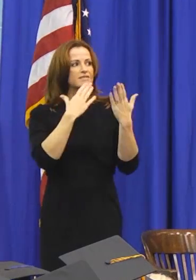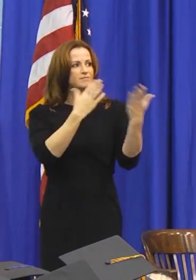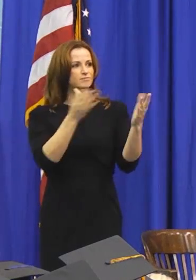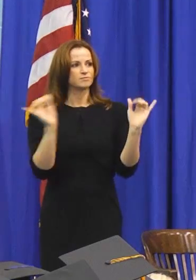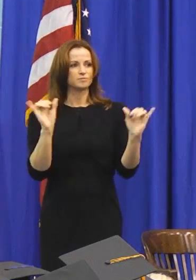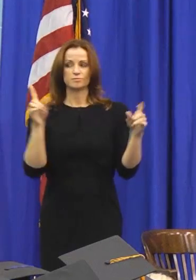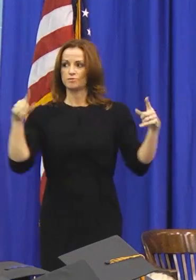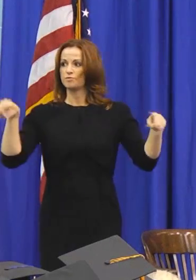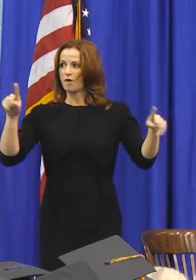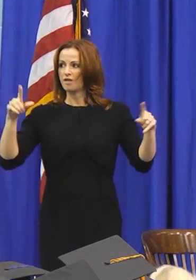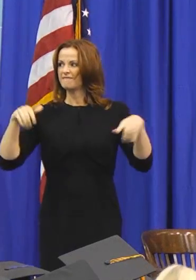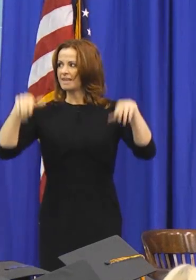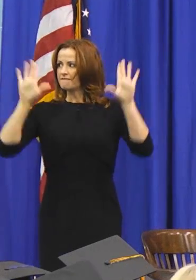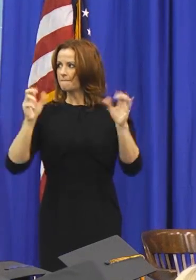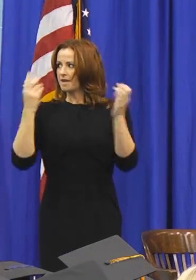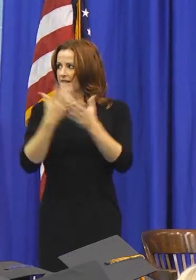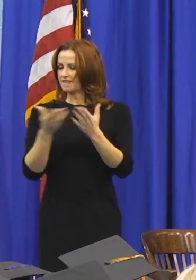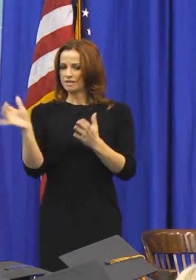have made some sacrifices.